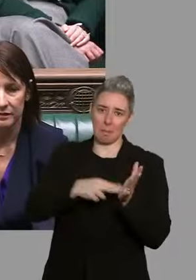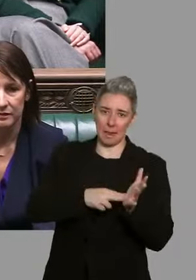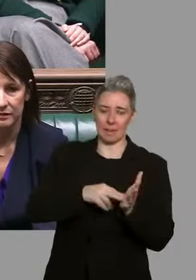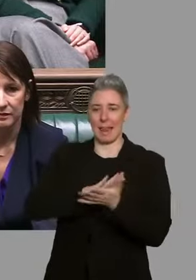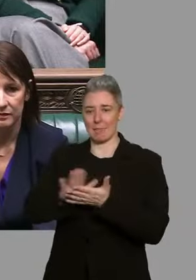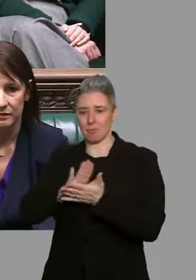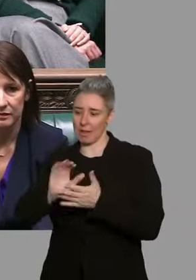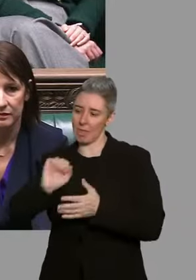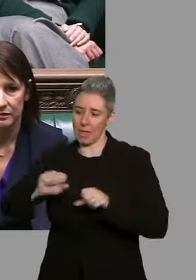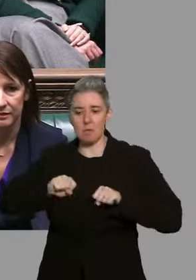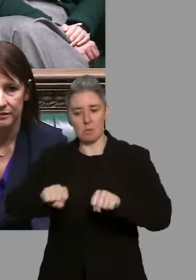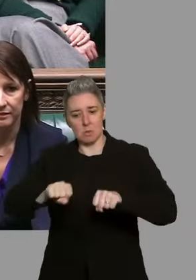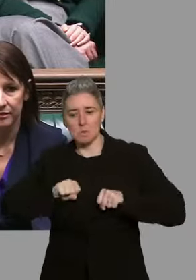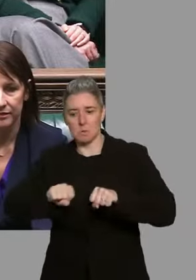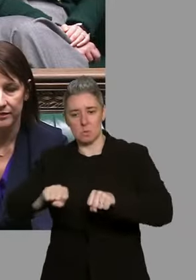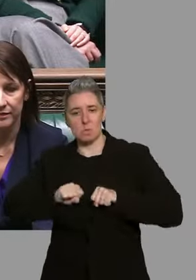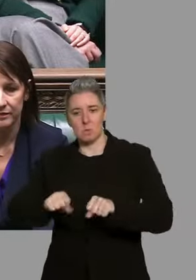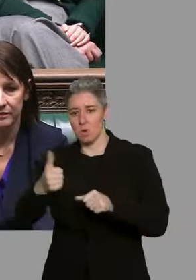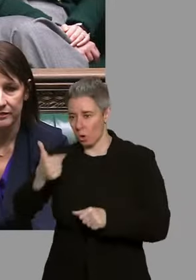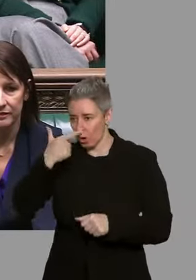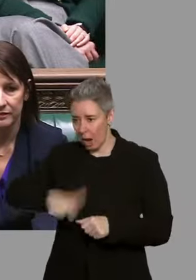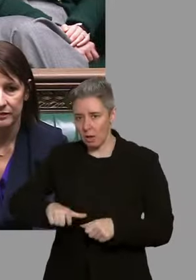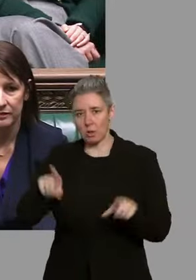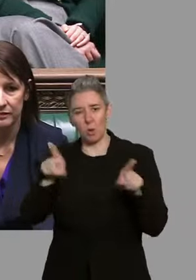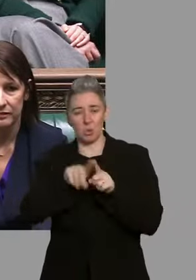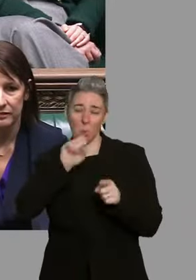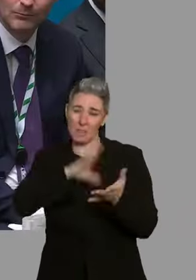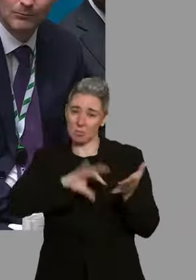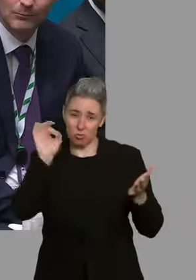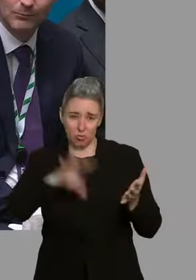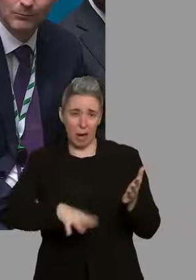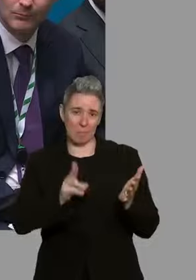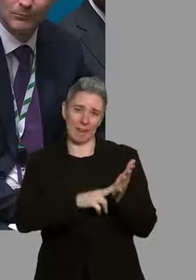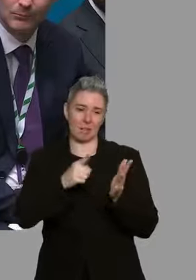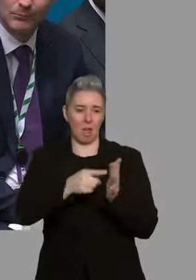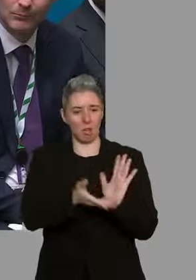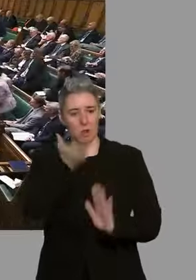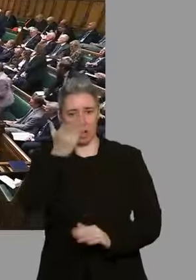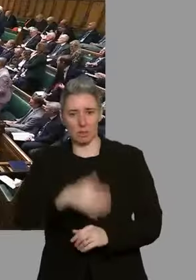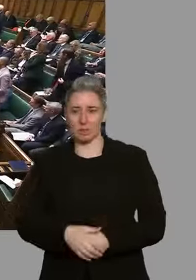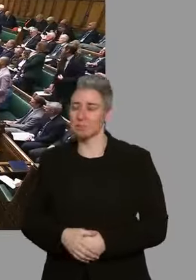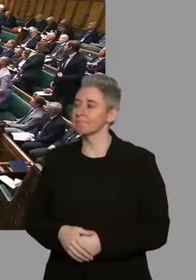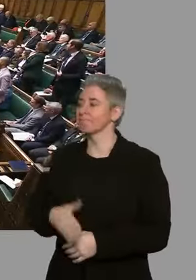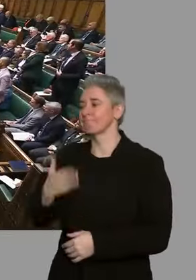campaign? It's obviously an important issue. The funding arrangements will be set out in due course.